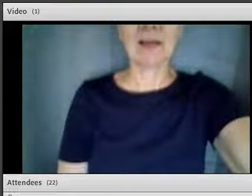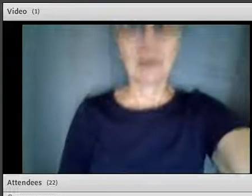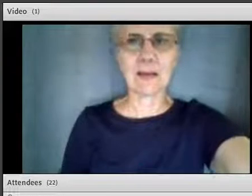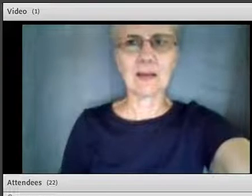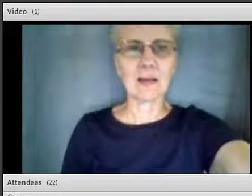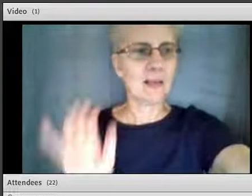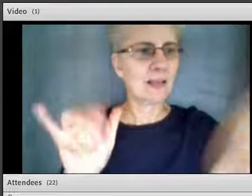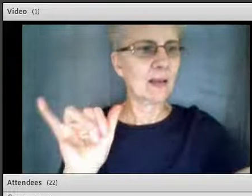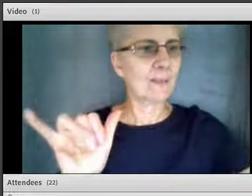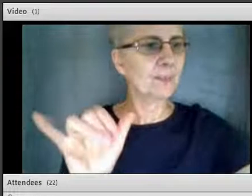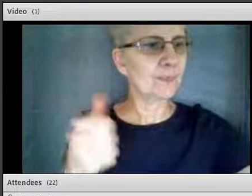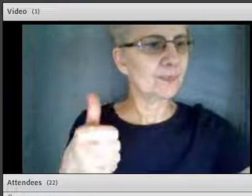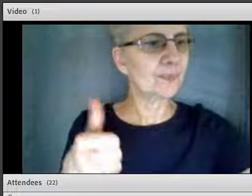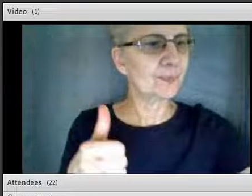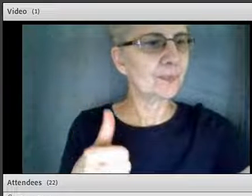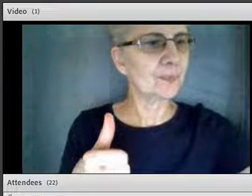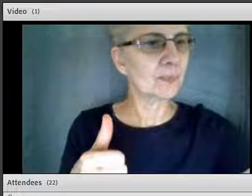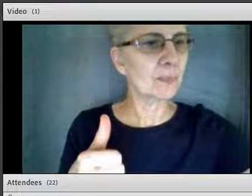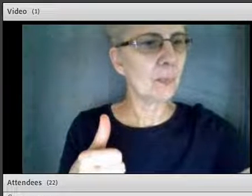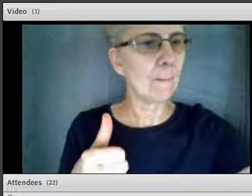Okay, great.